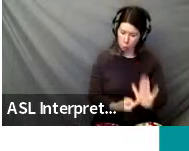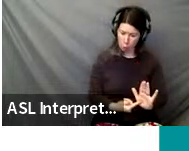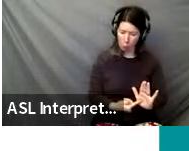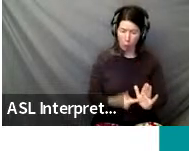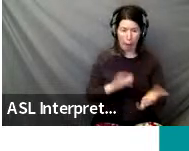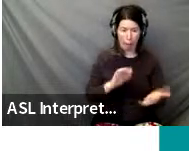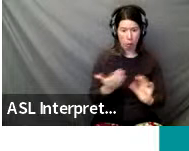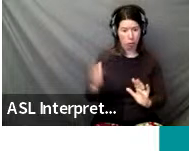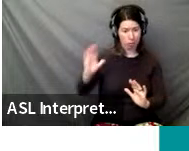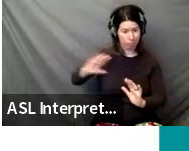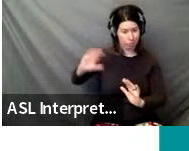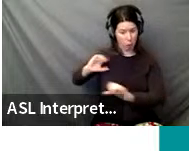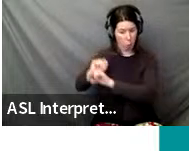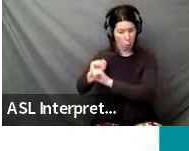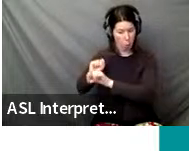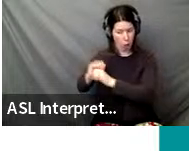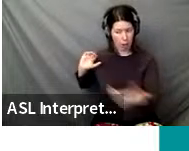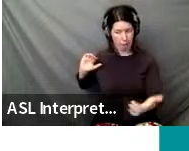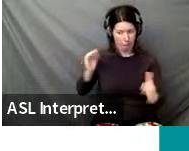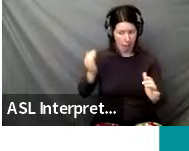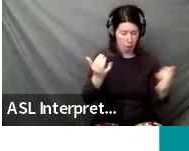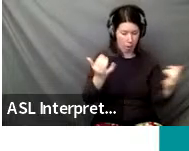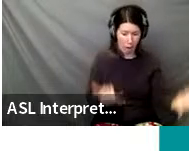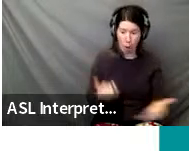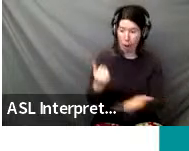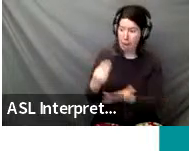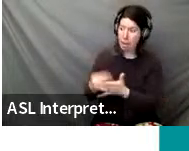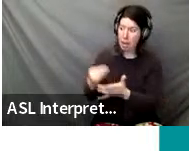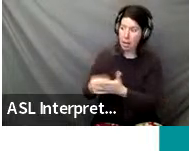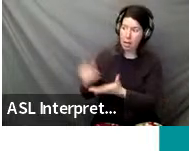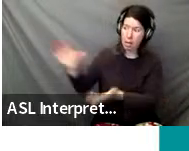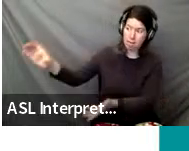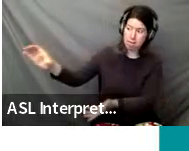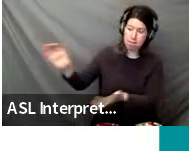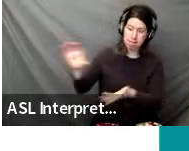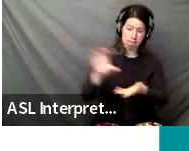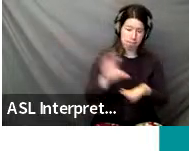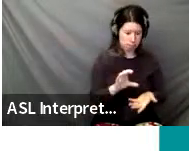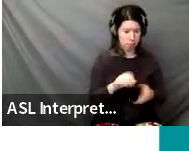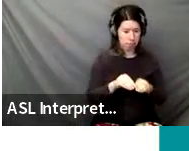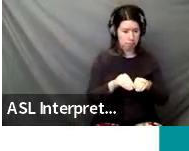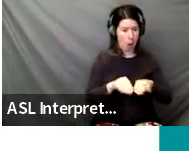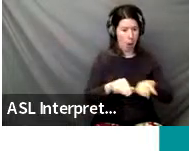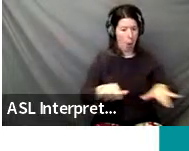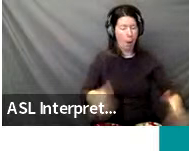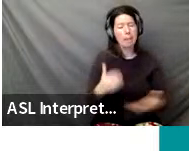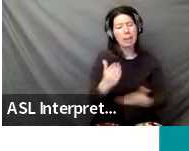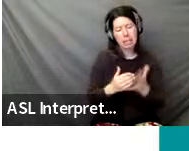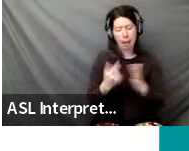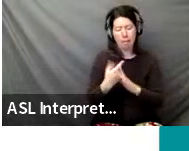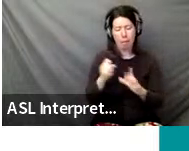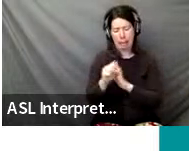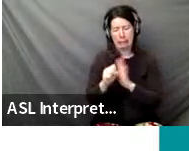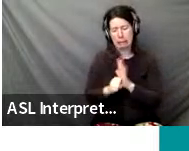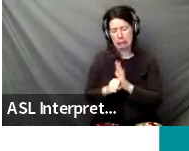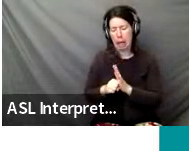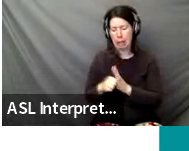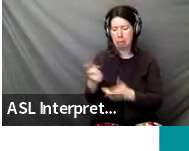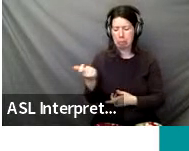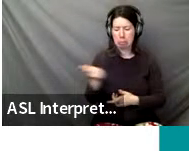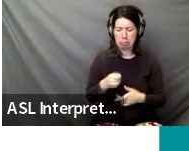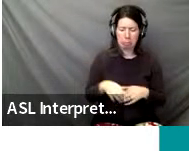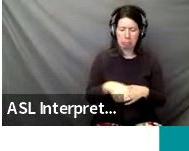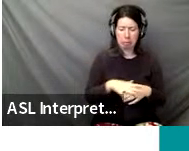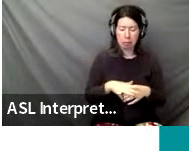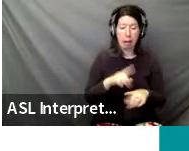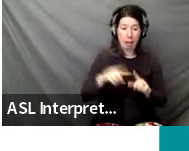what bringing this money into our region. Like I said, some of it's state funds that come here, but bringing federal funds that wouldn't be